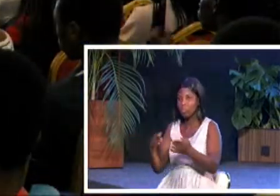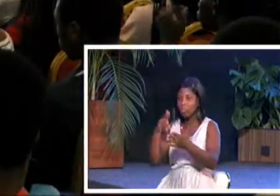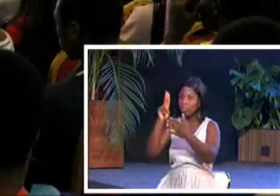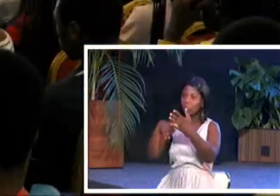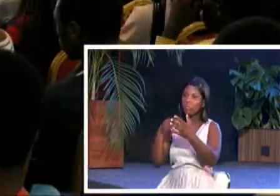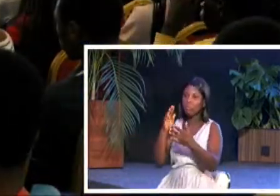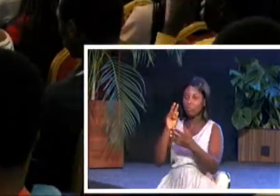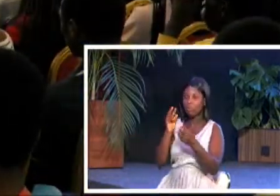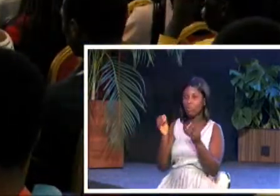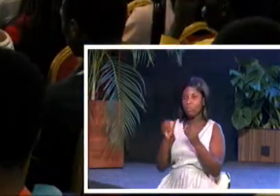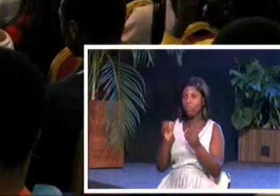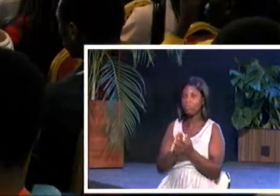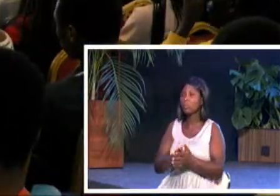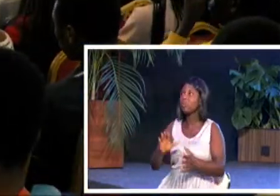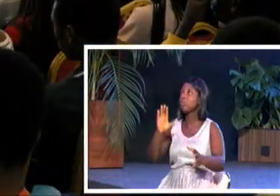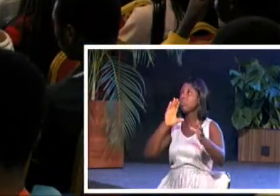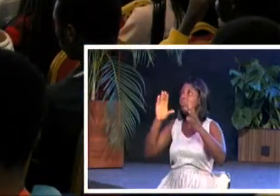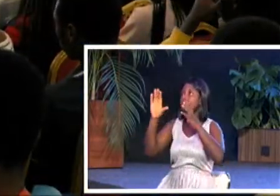The next one, communication.